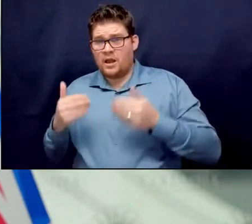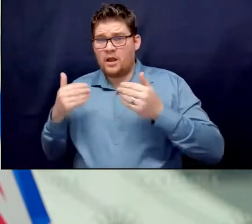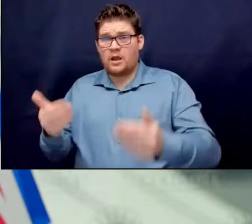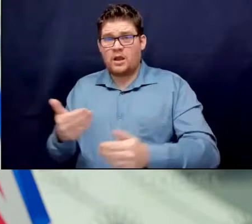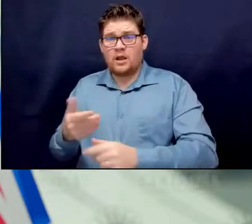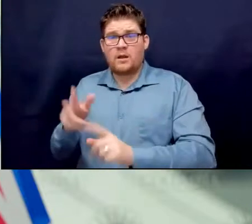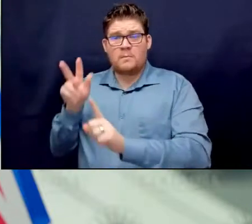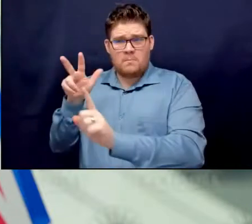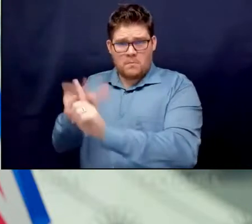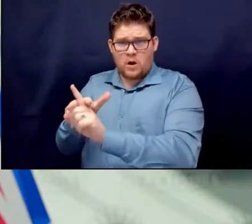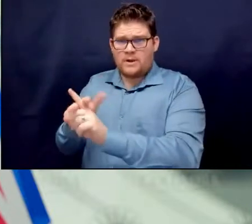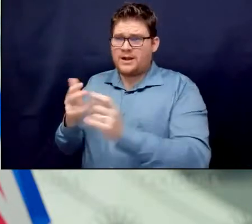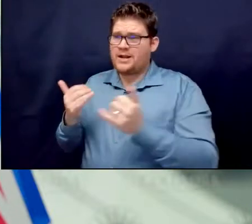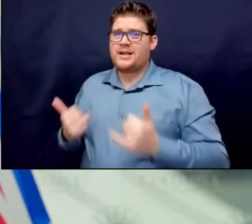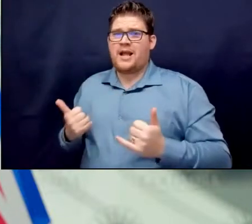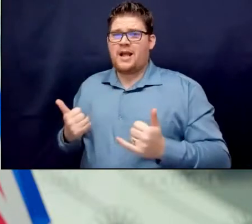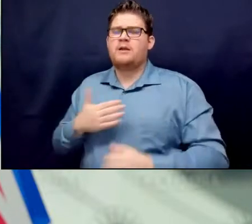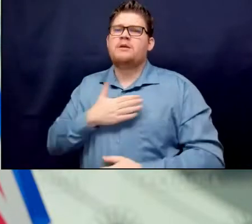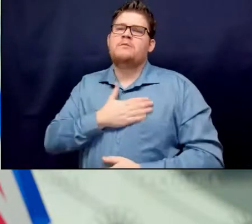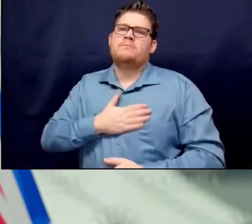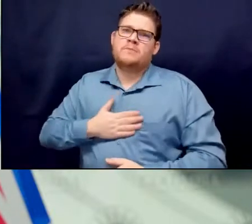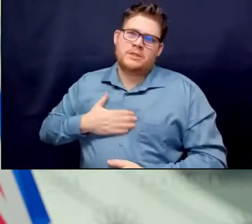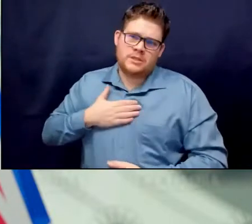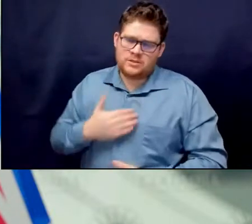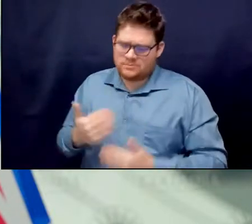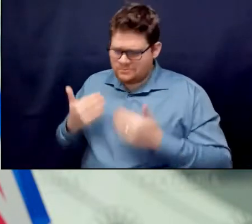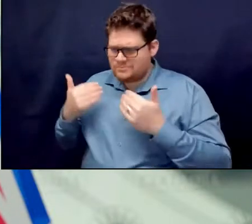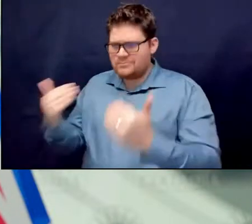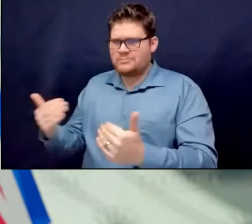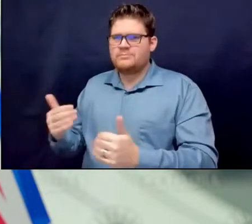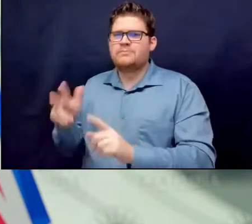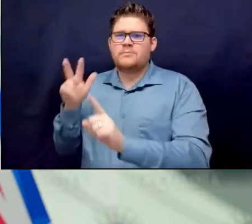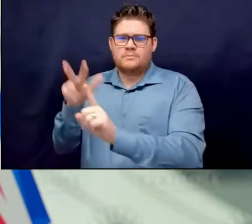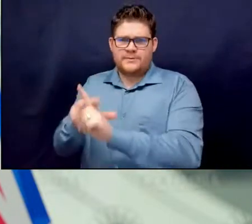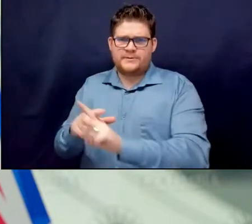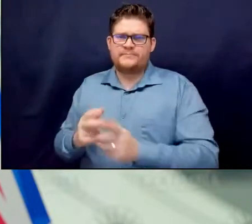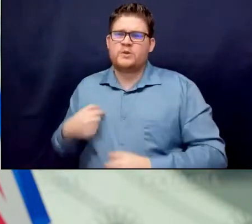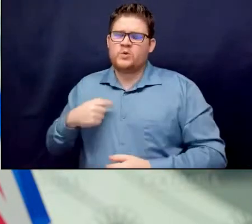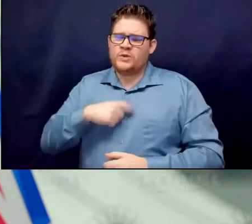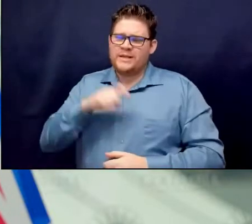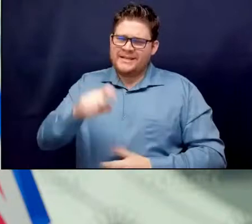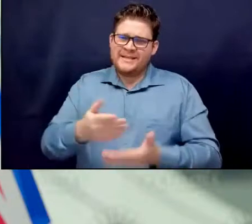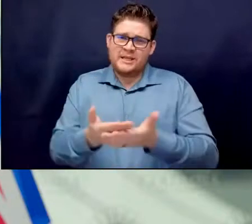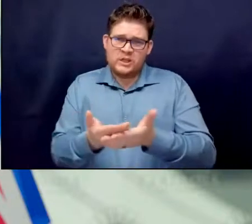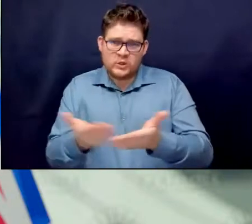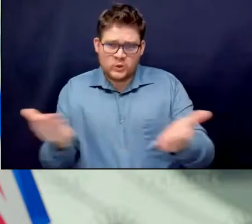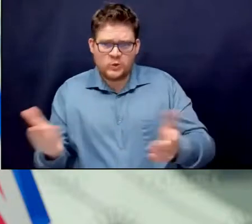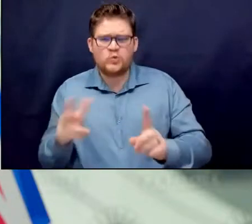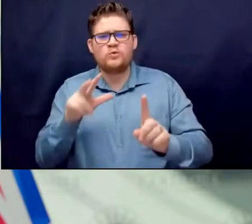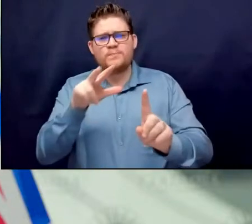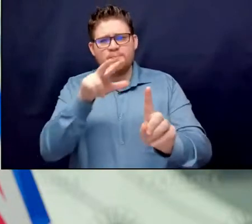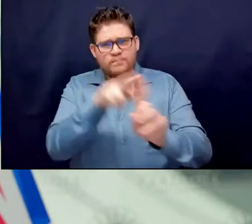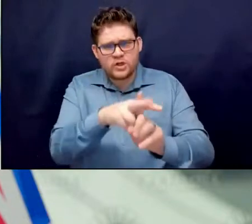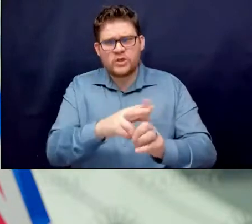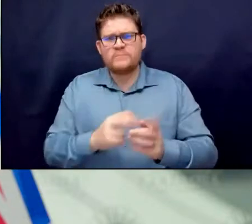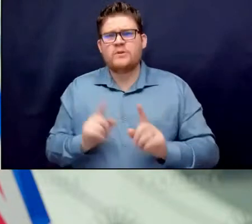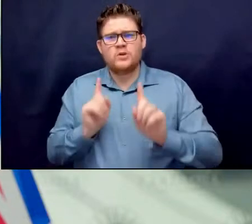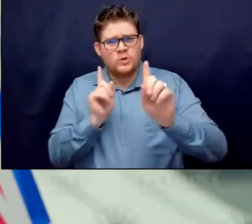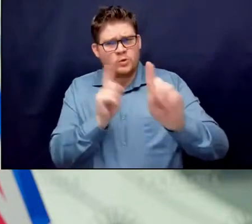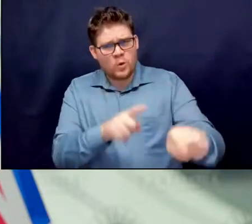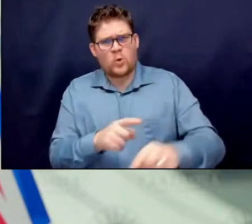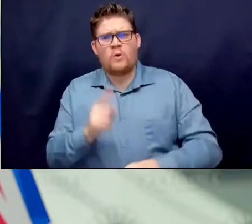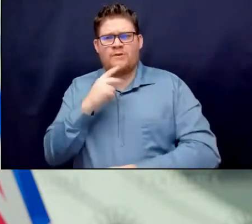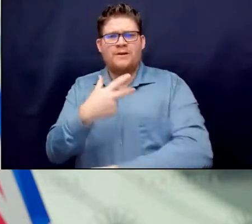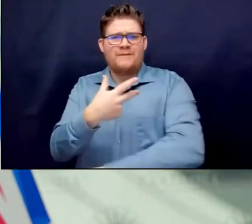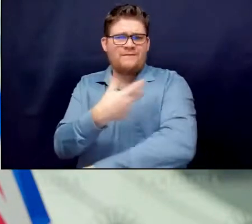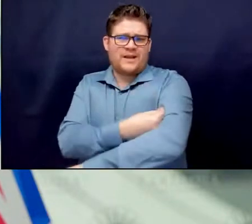available in all health authorities in BC in the coming period, and we need you to book your appointment today. What